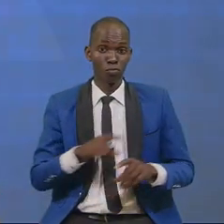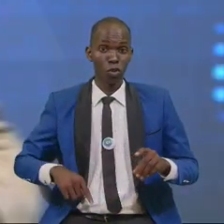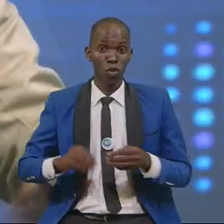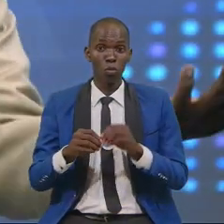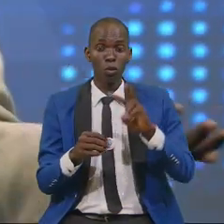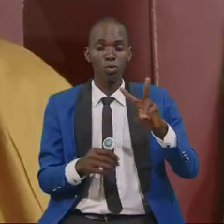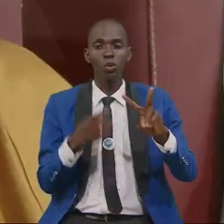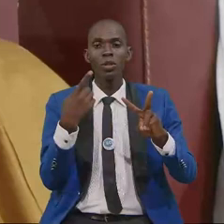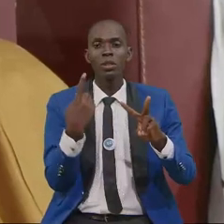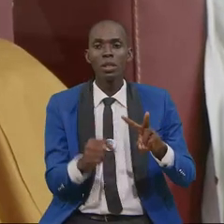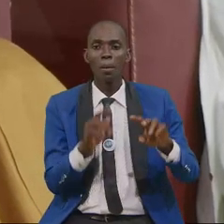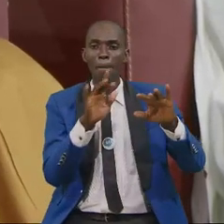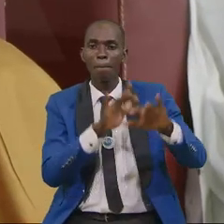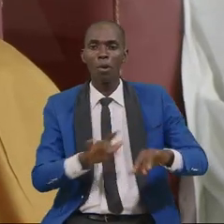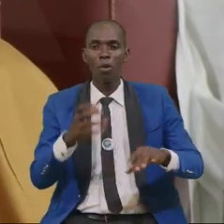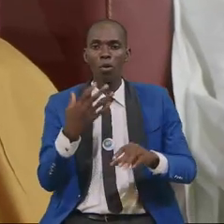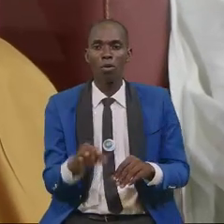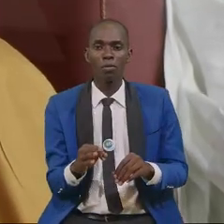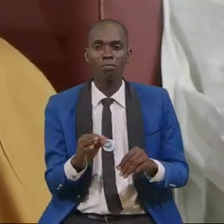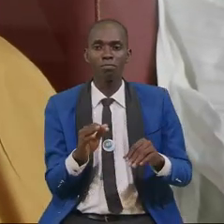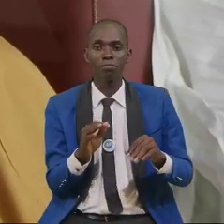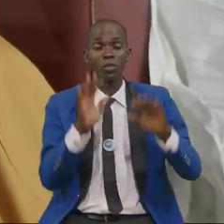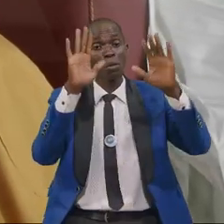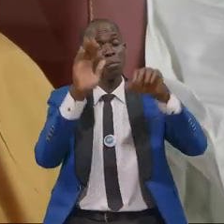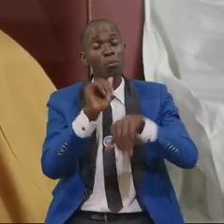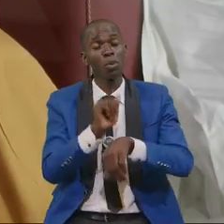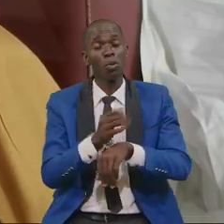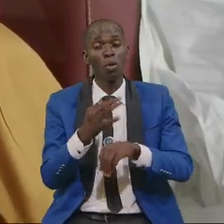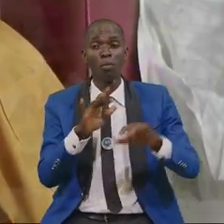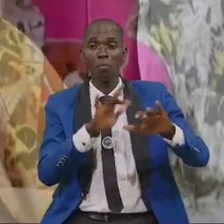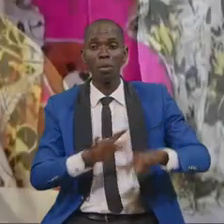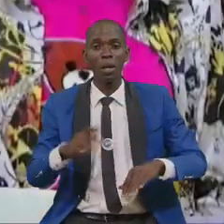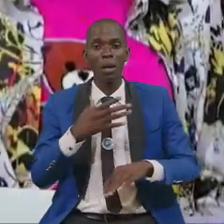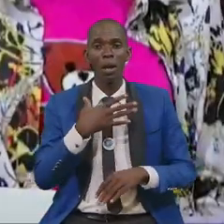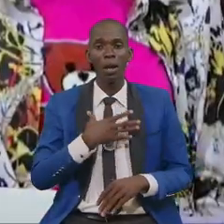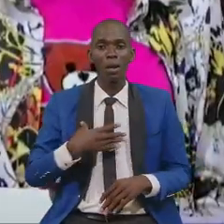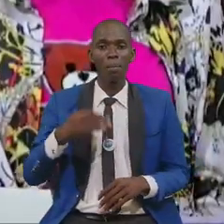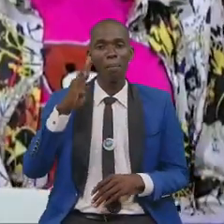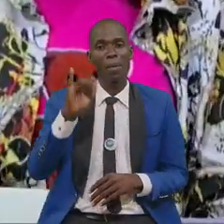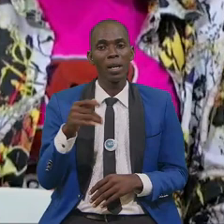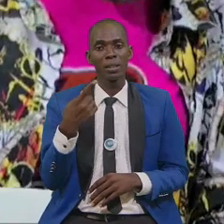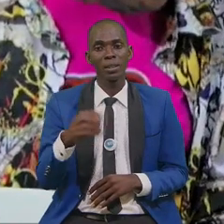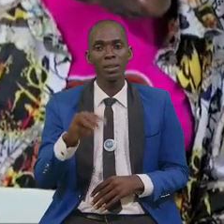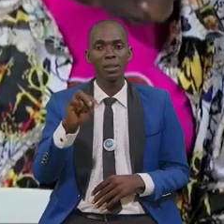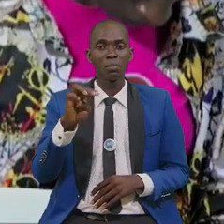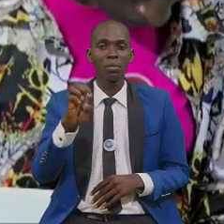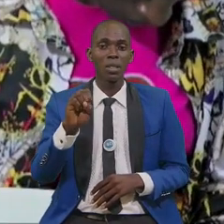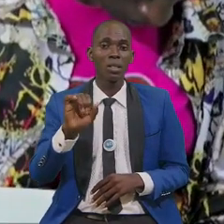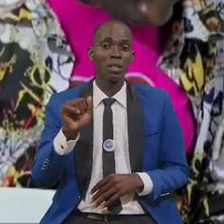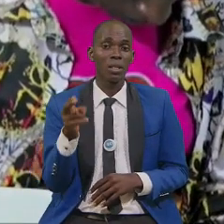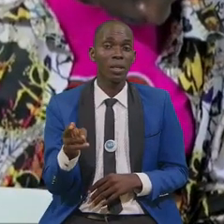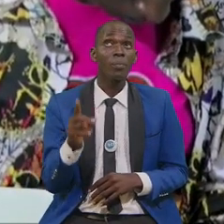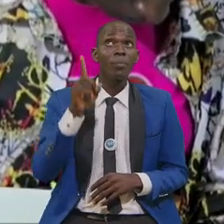Messiah, is the one that has come to deliver us, and he has mercy and he has miracles, and there